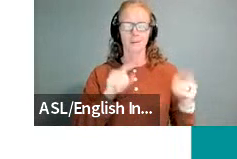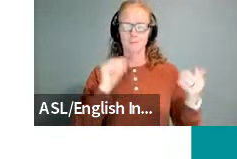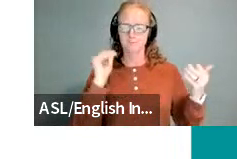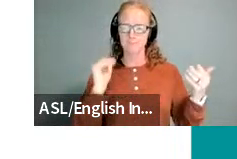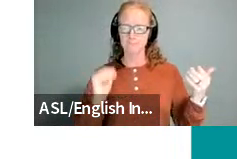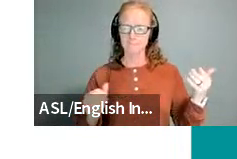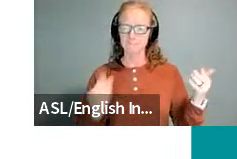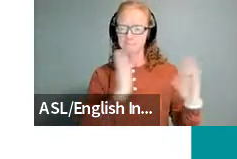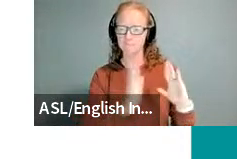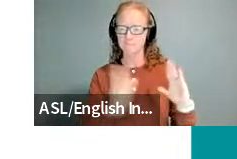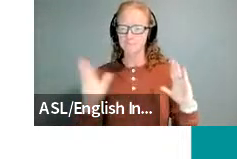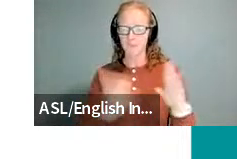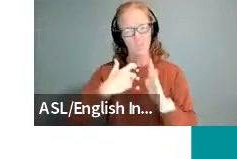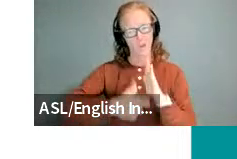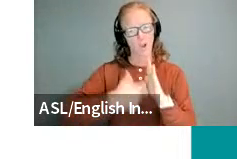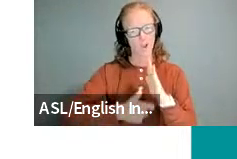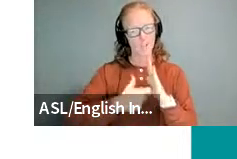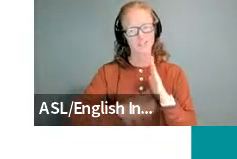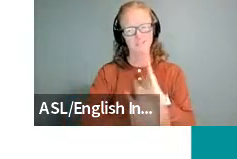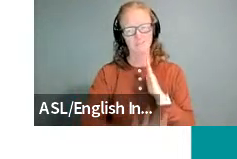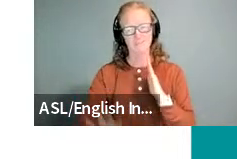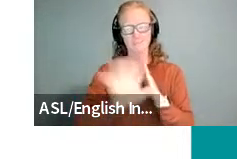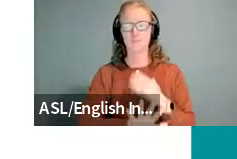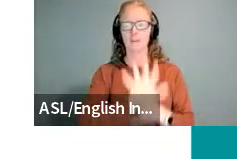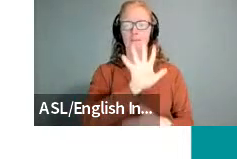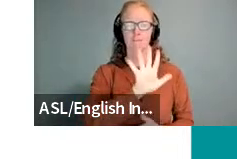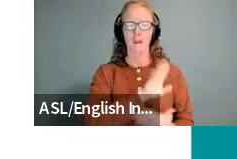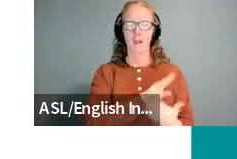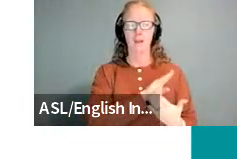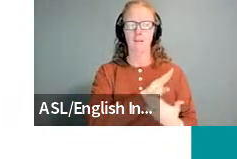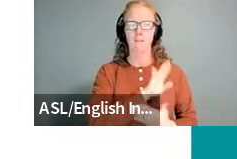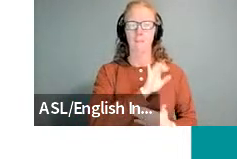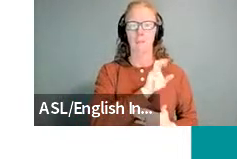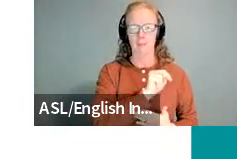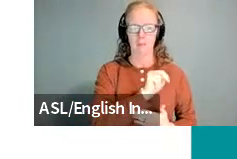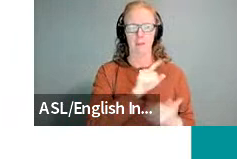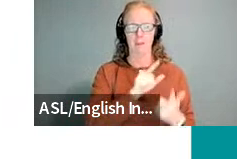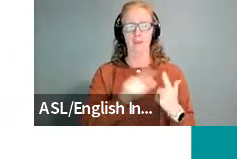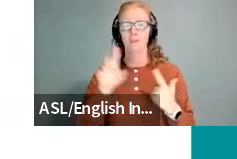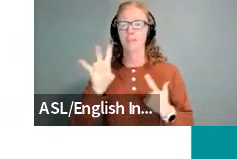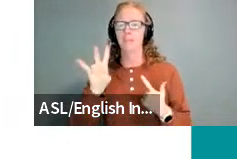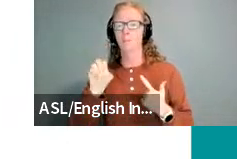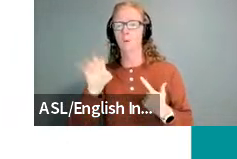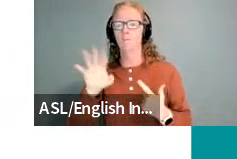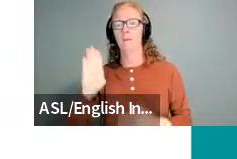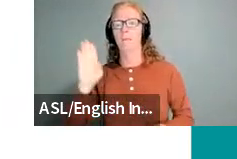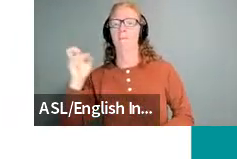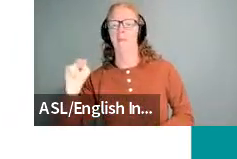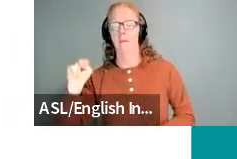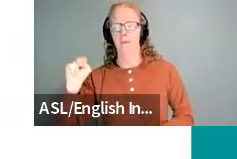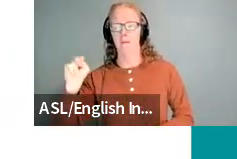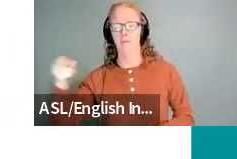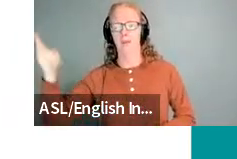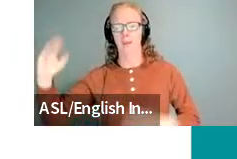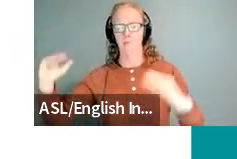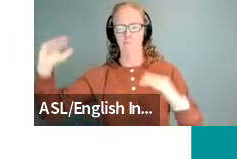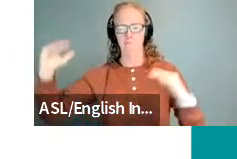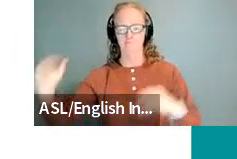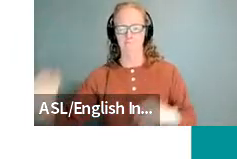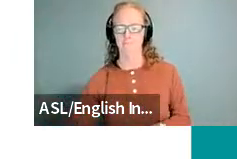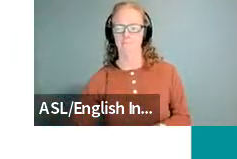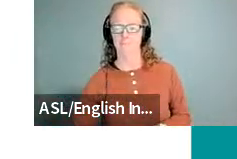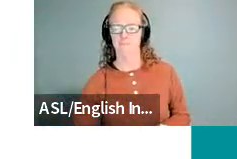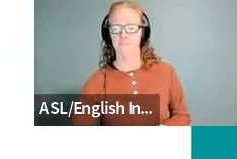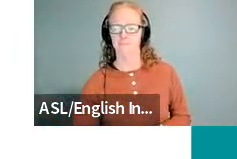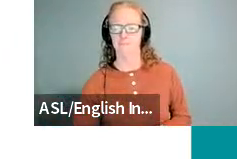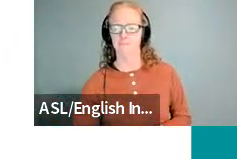could cost is somewhere between $5 billion on the low end and $7.5 billion on the high end. Now, why the big